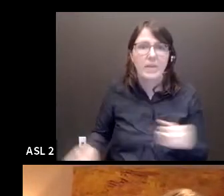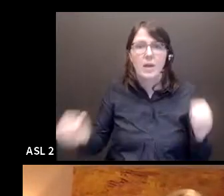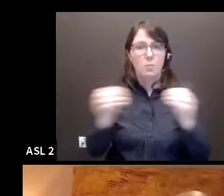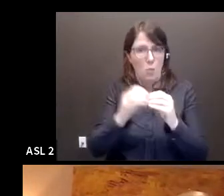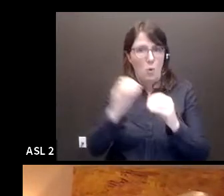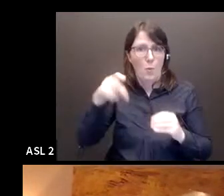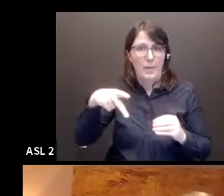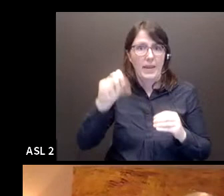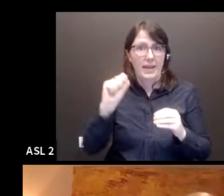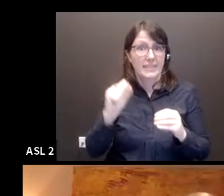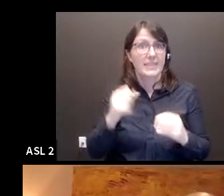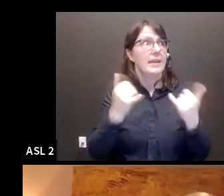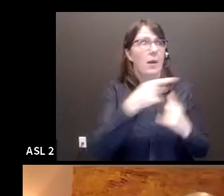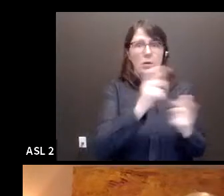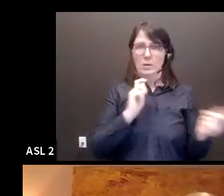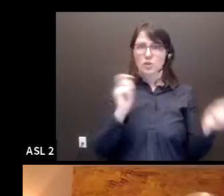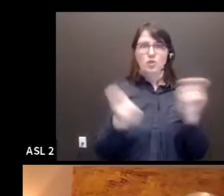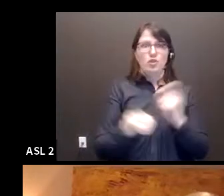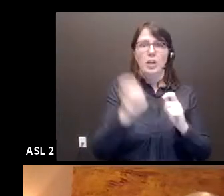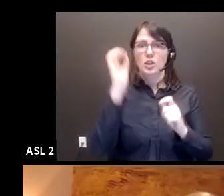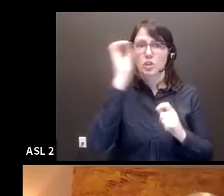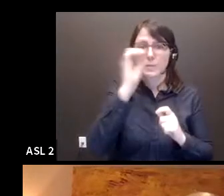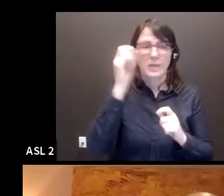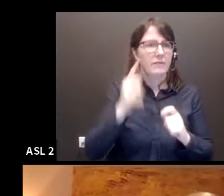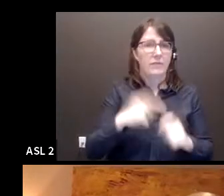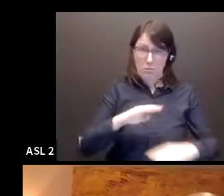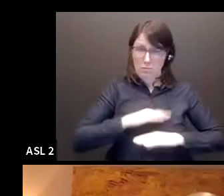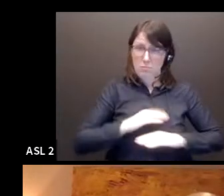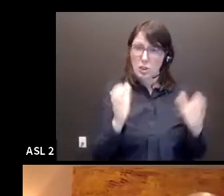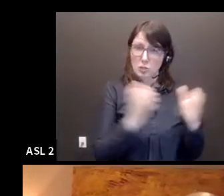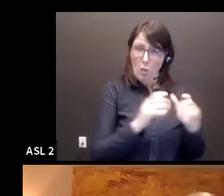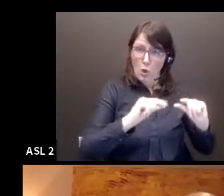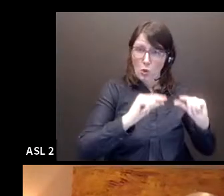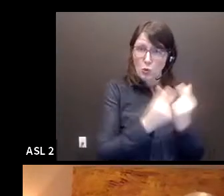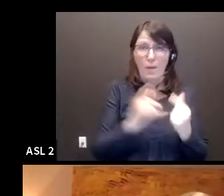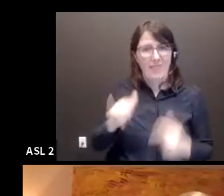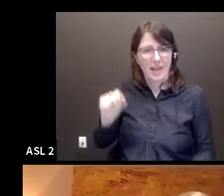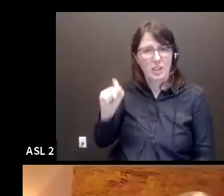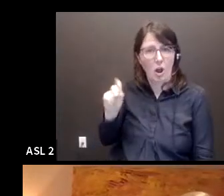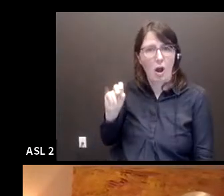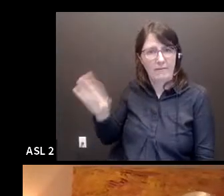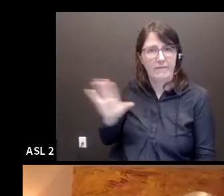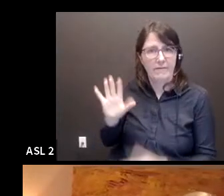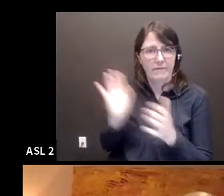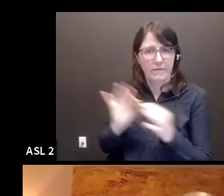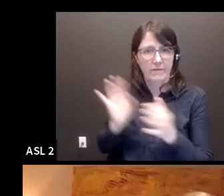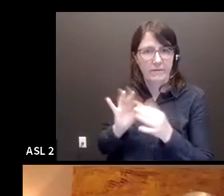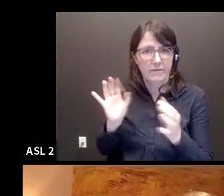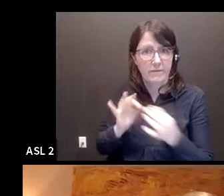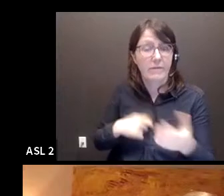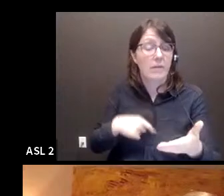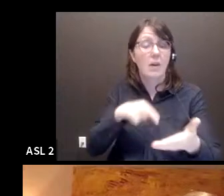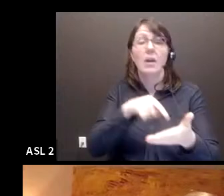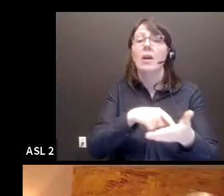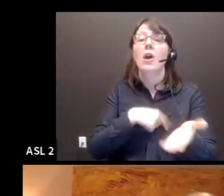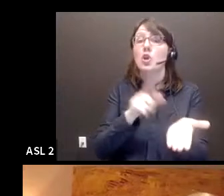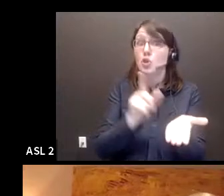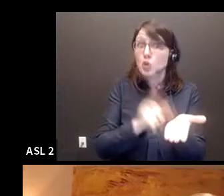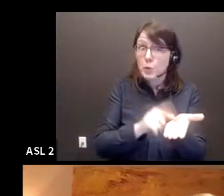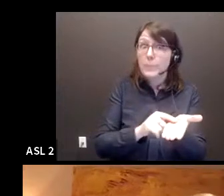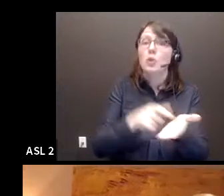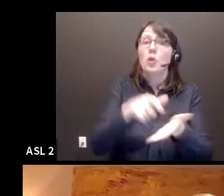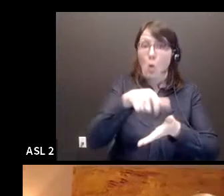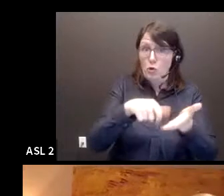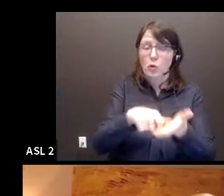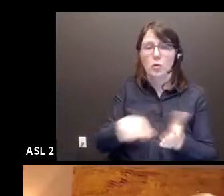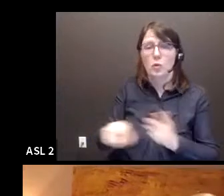small group of community members in response to scoff's claims i will be reading from a toronto star article titled deputy chief